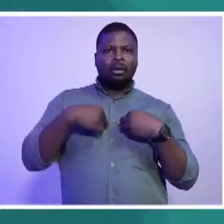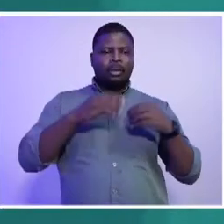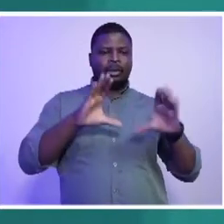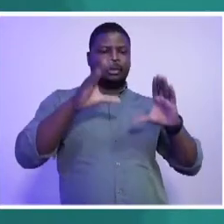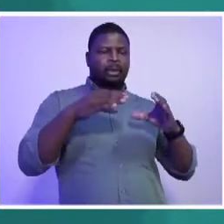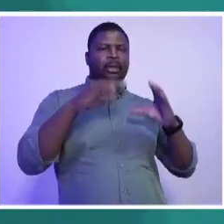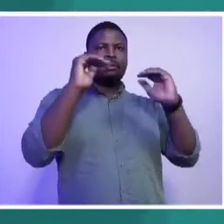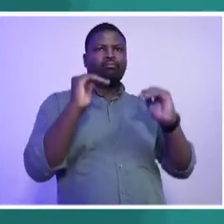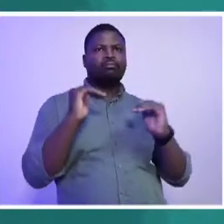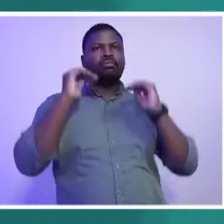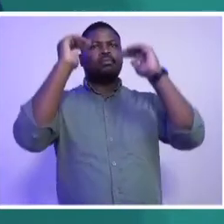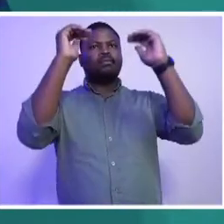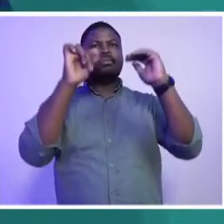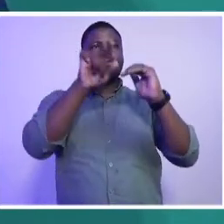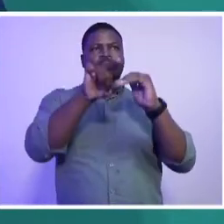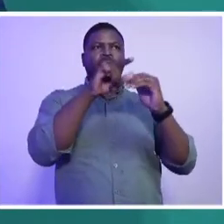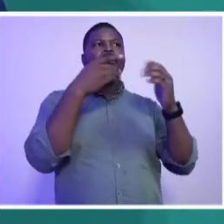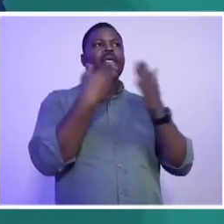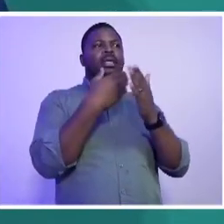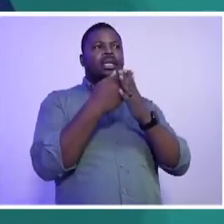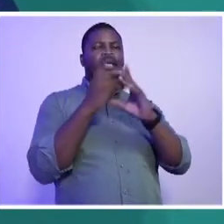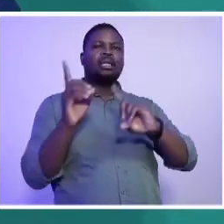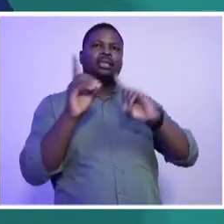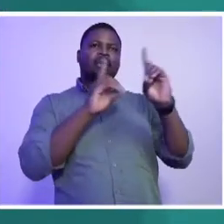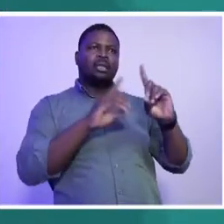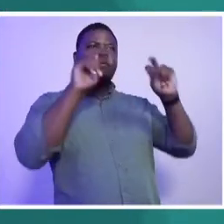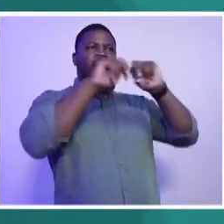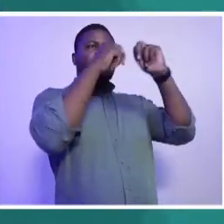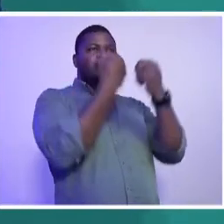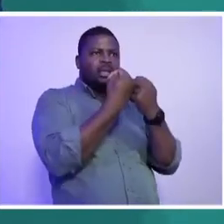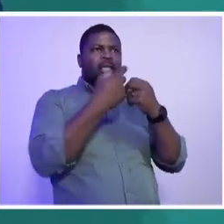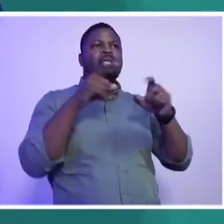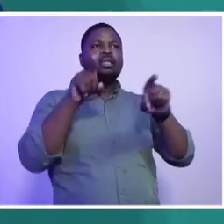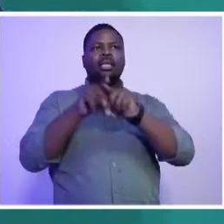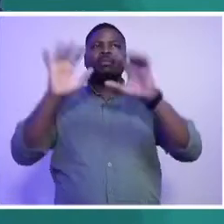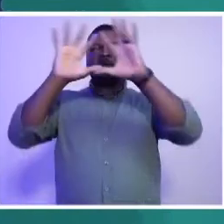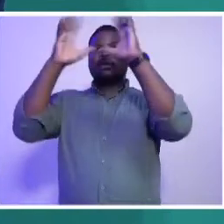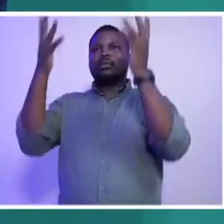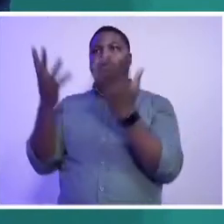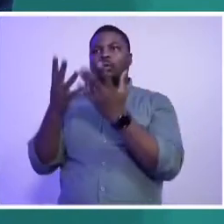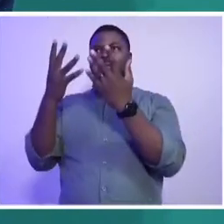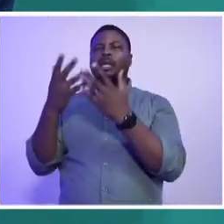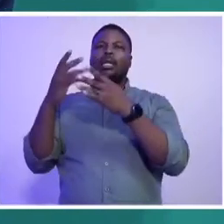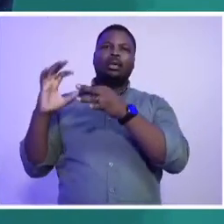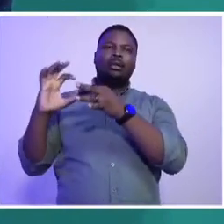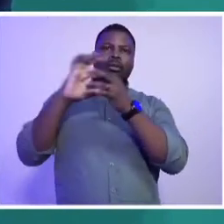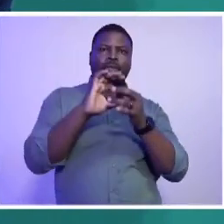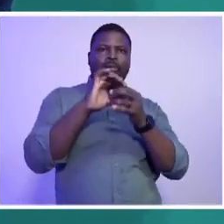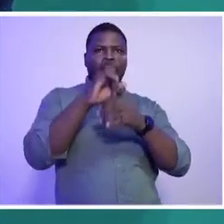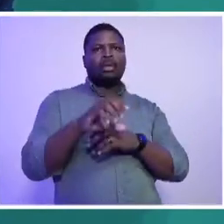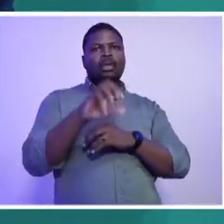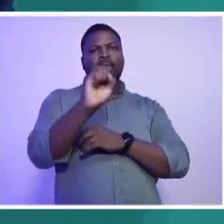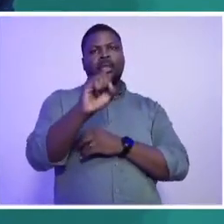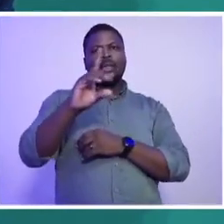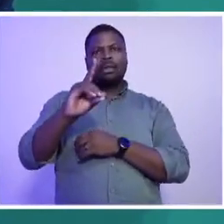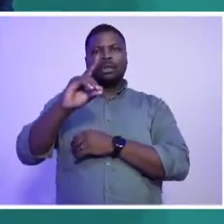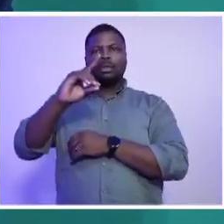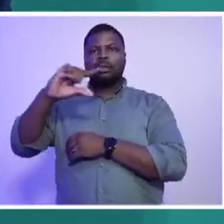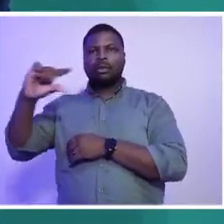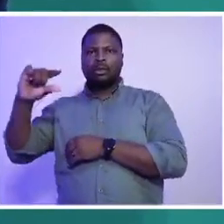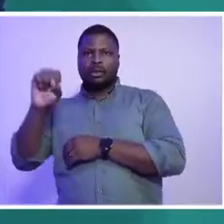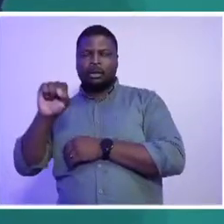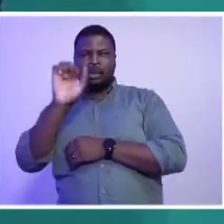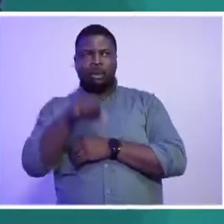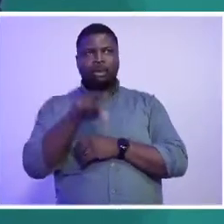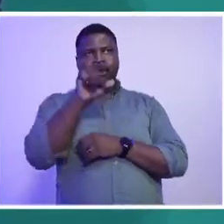delivering to its national, continental, and global commitments, and in particular, SDGs, looking